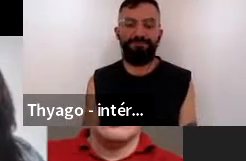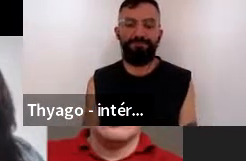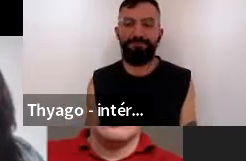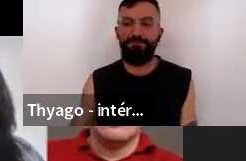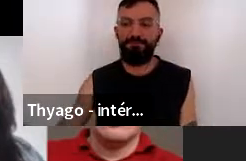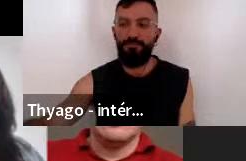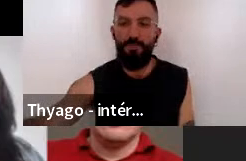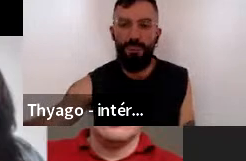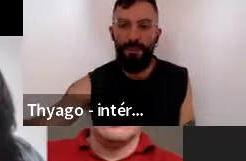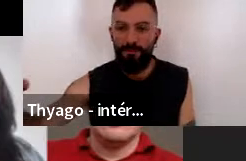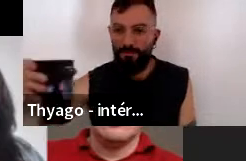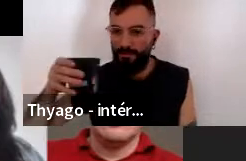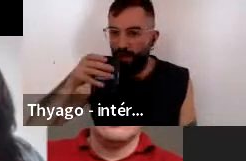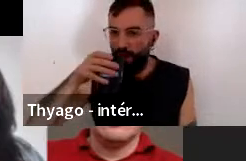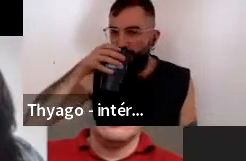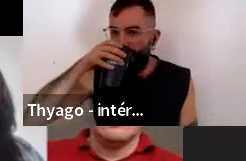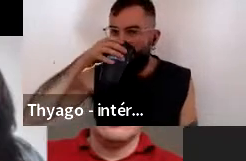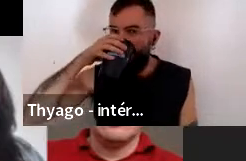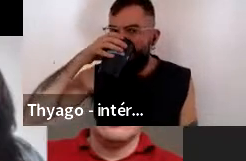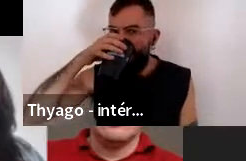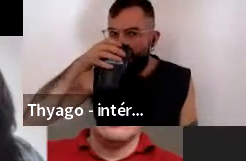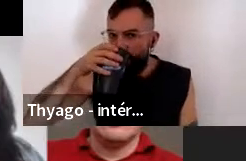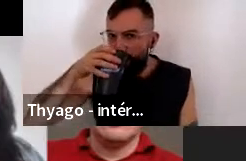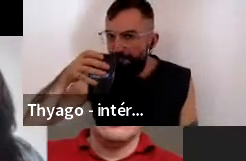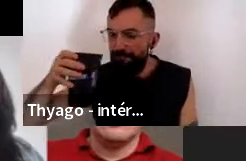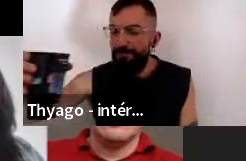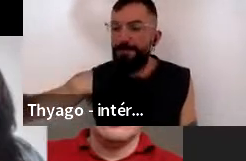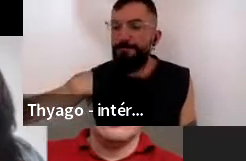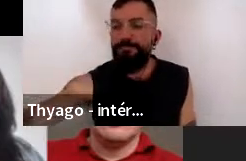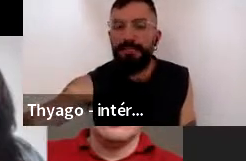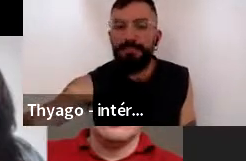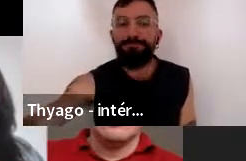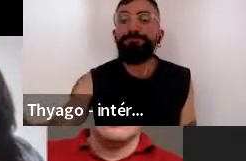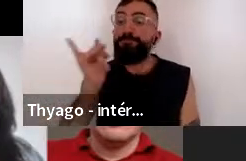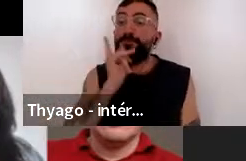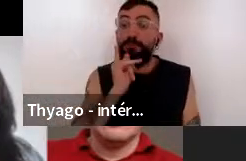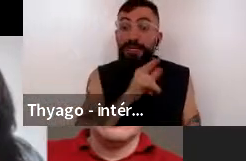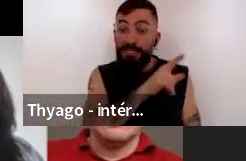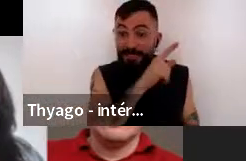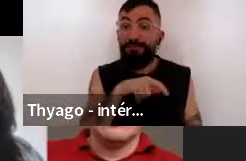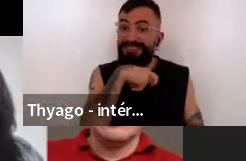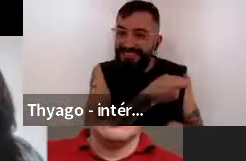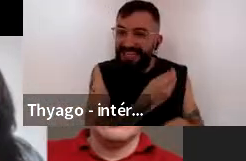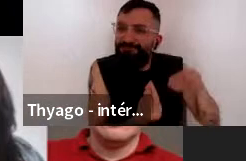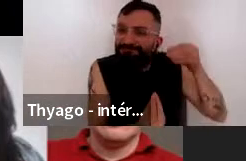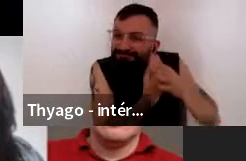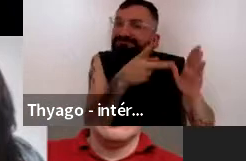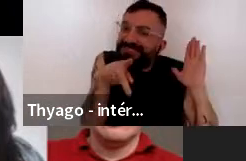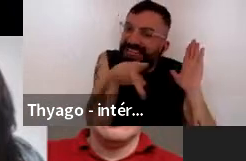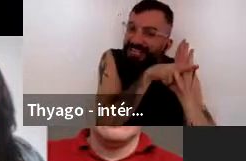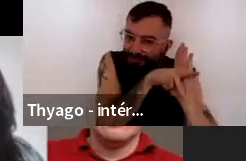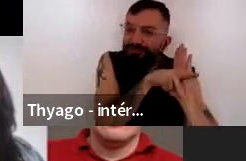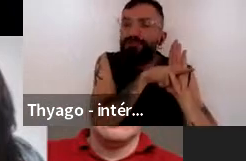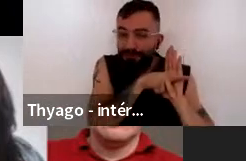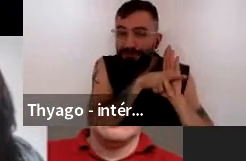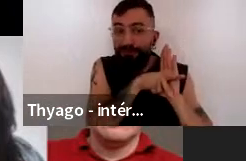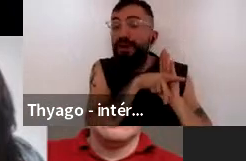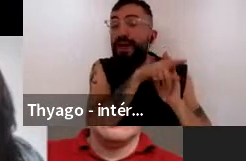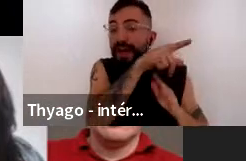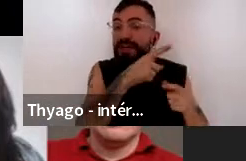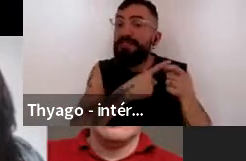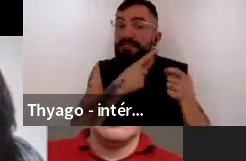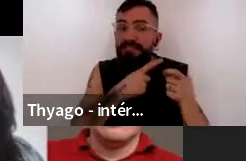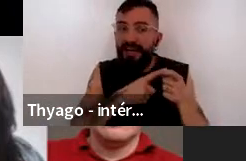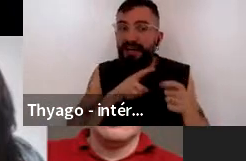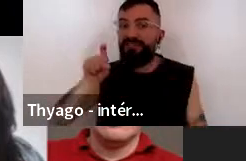So an example of a native toponym could be the sign for the city